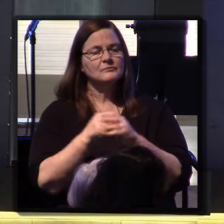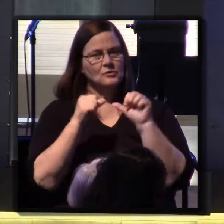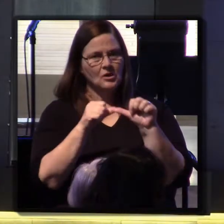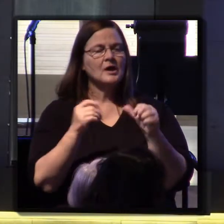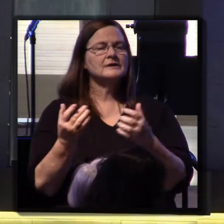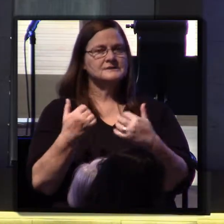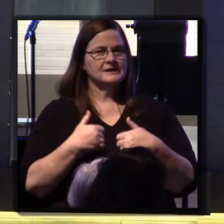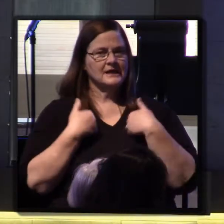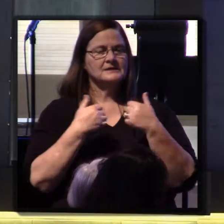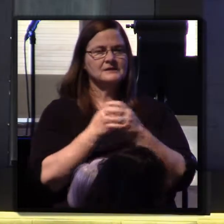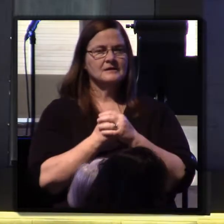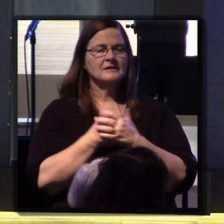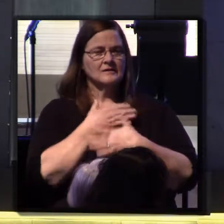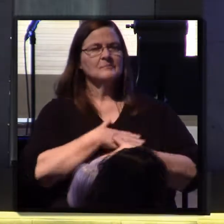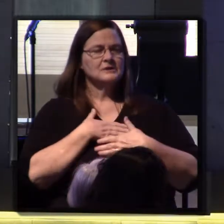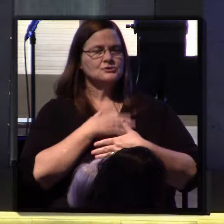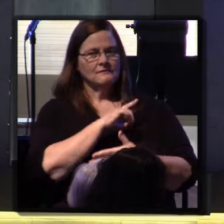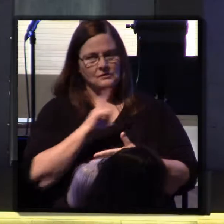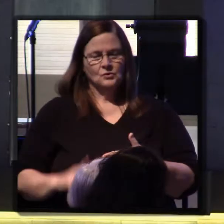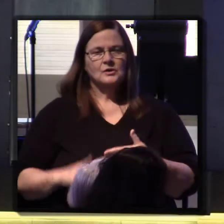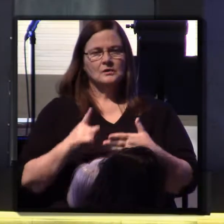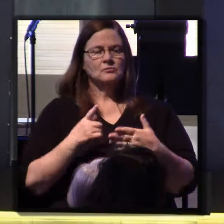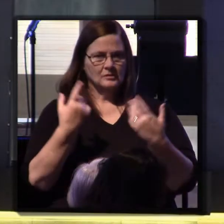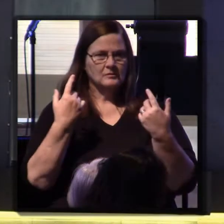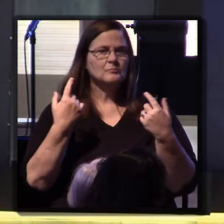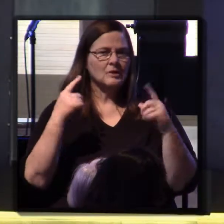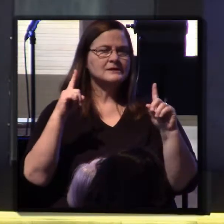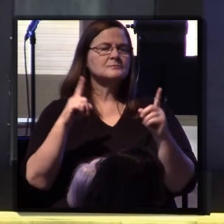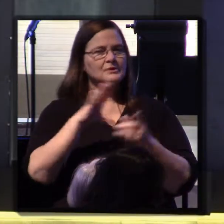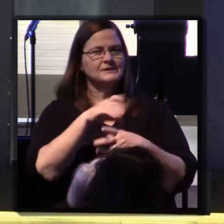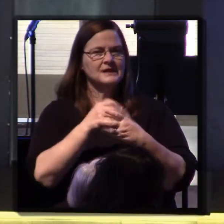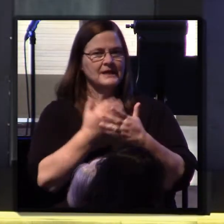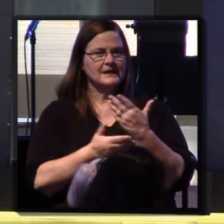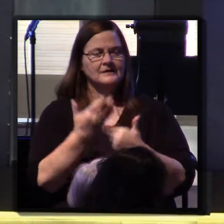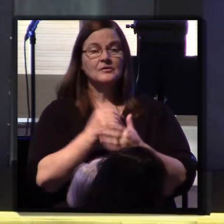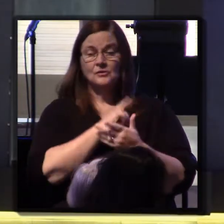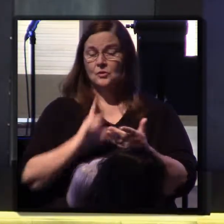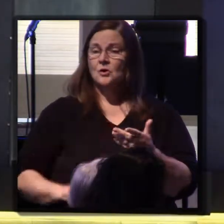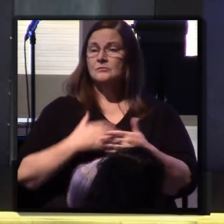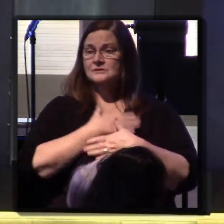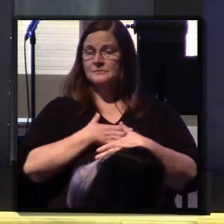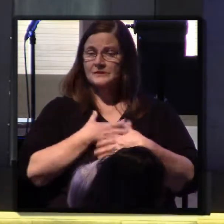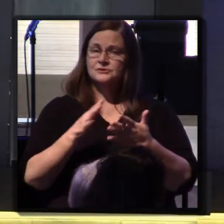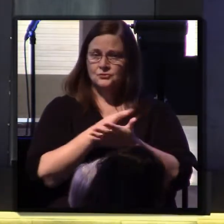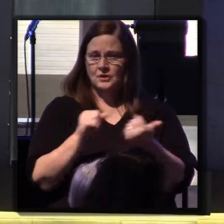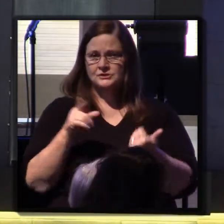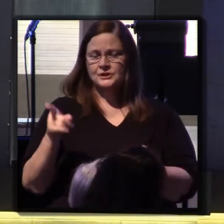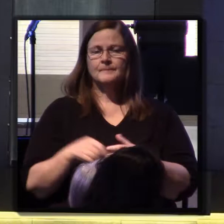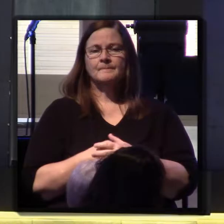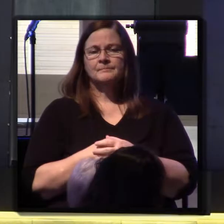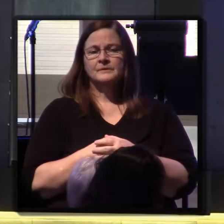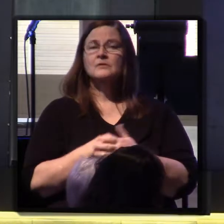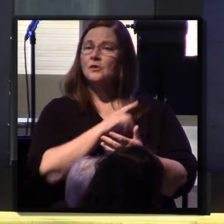offspring, he will prolong his days. The pleasure of the Lord will prosper in his hand. See that? It says,